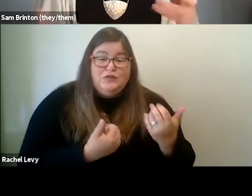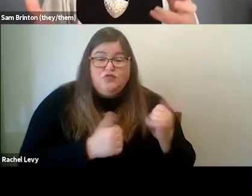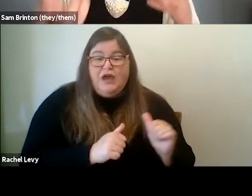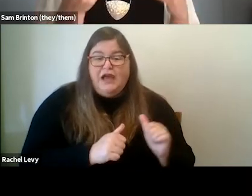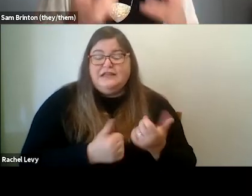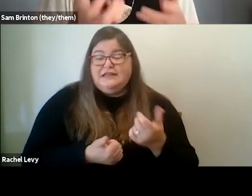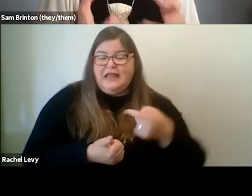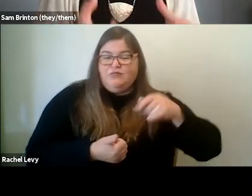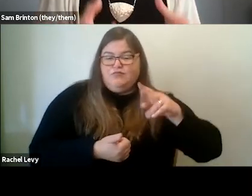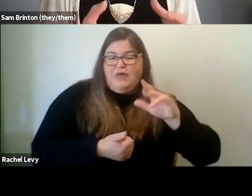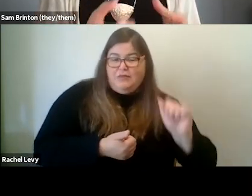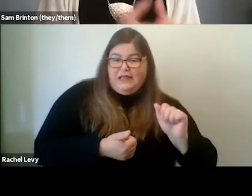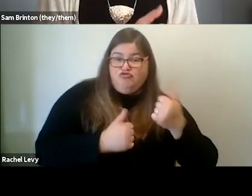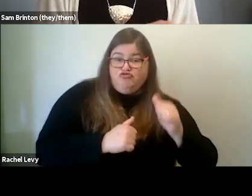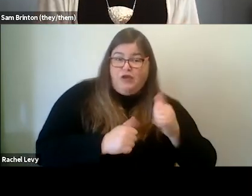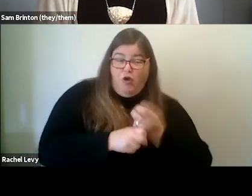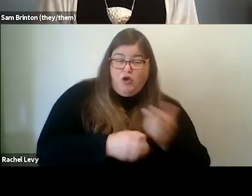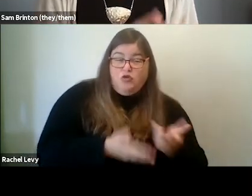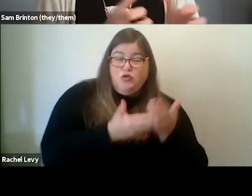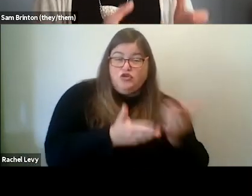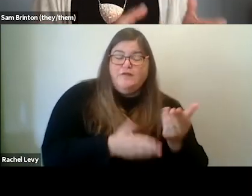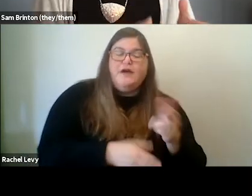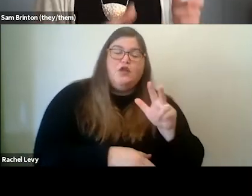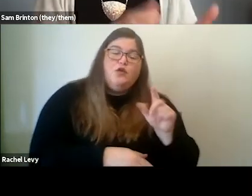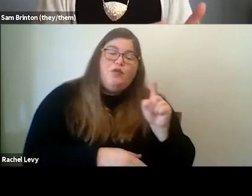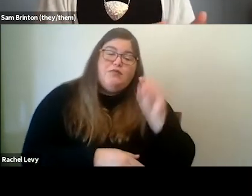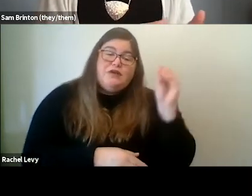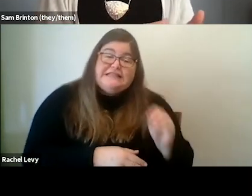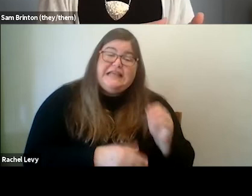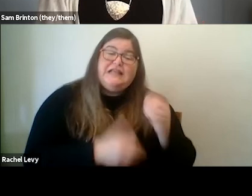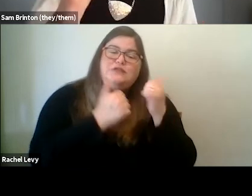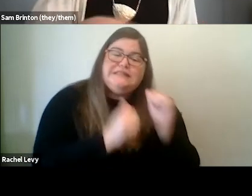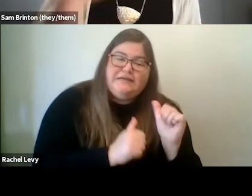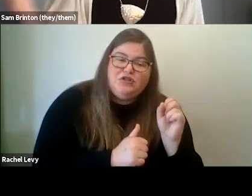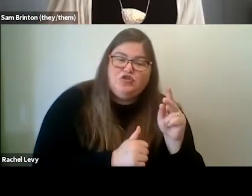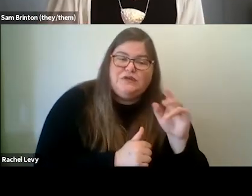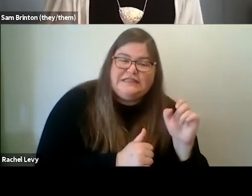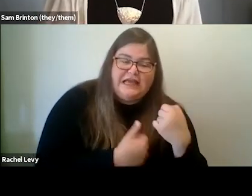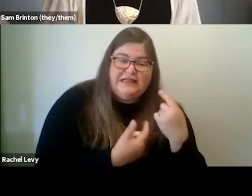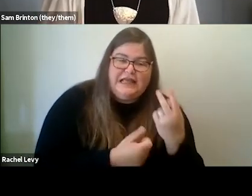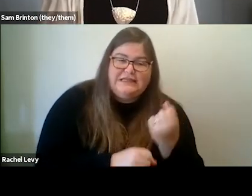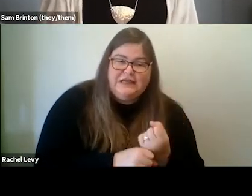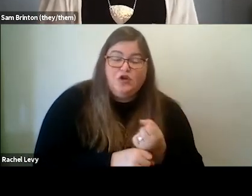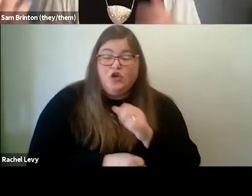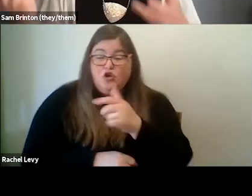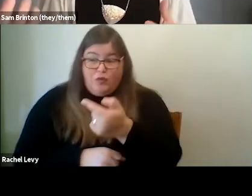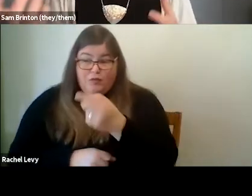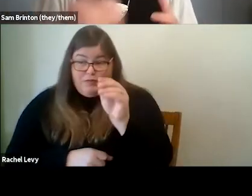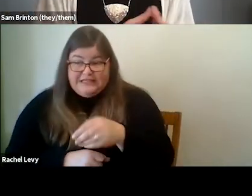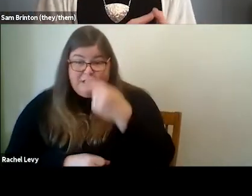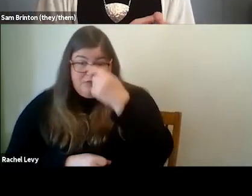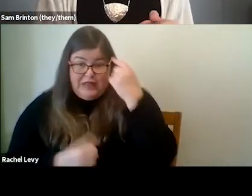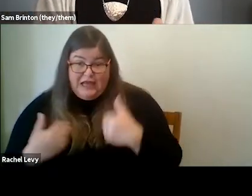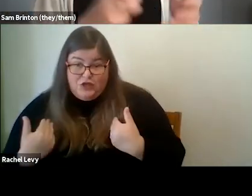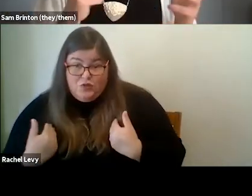serve, 31% of Native and Indigenous youth attempted suicide, again, just this past year. 21% of Black youth, as Brandon